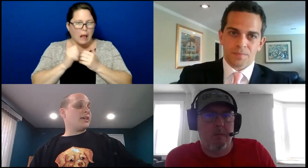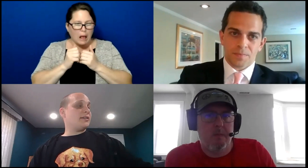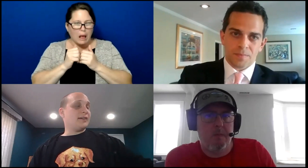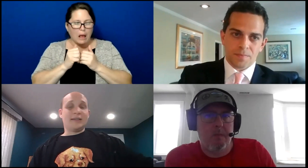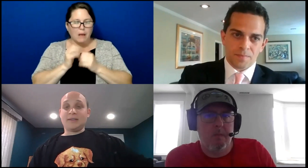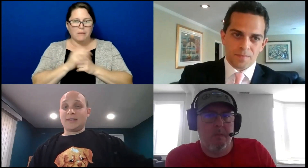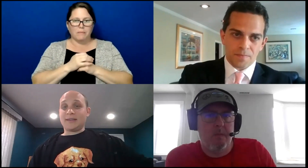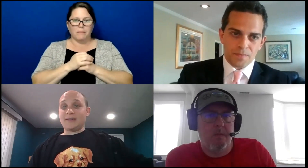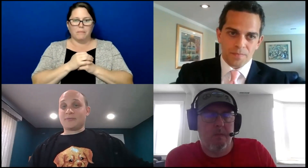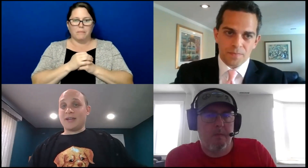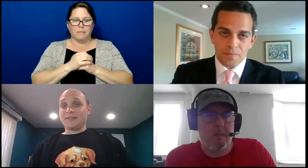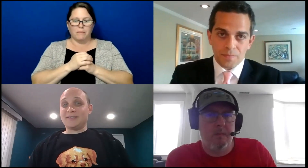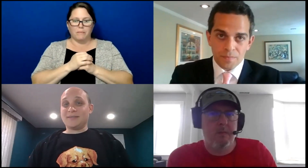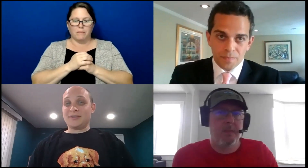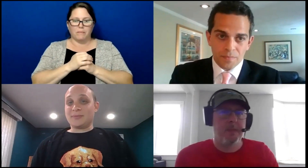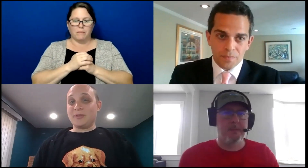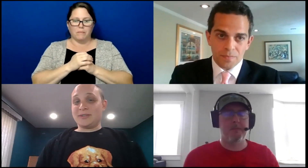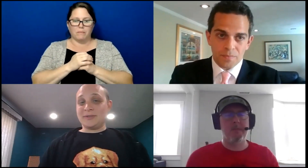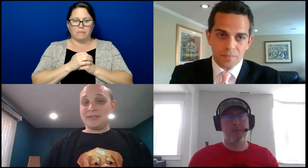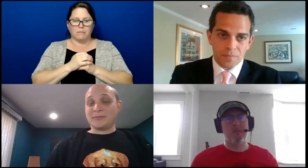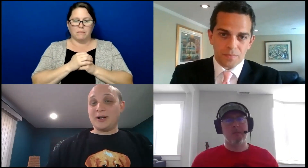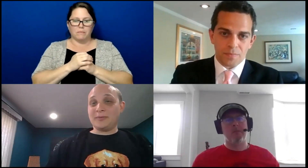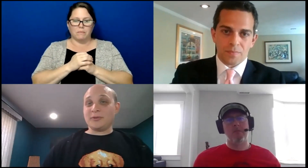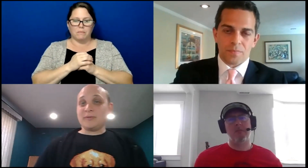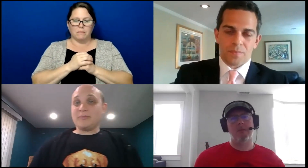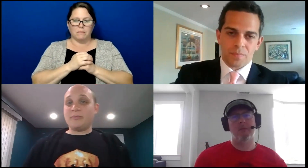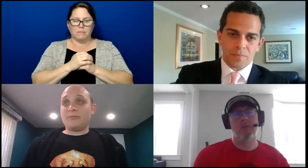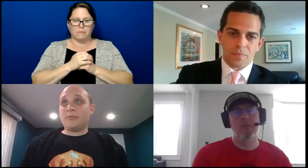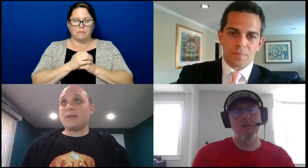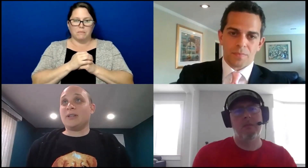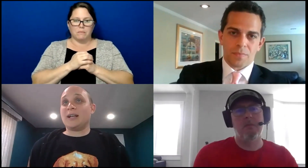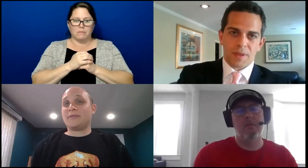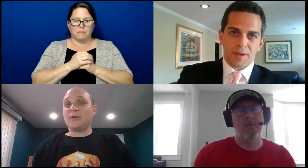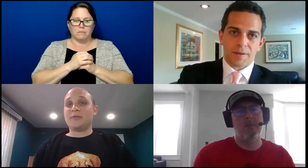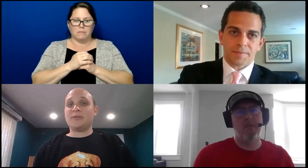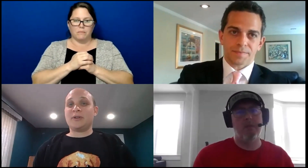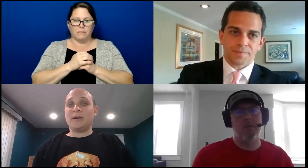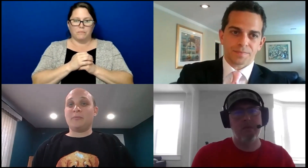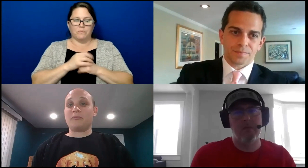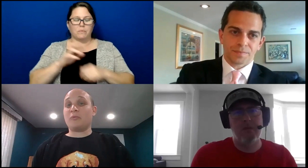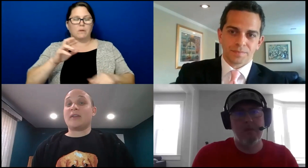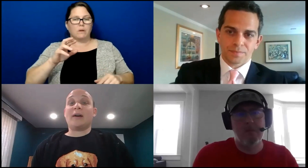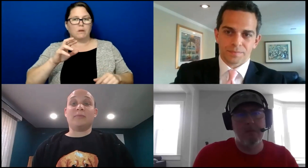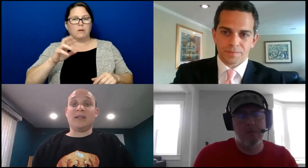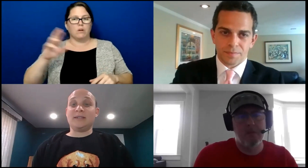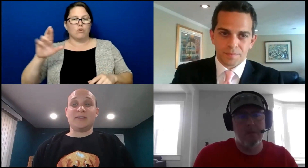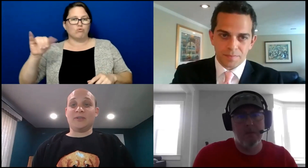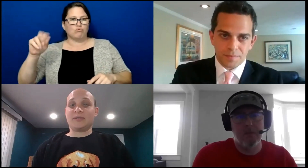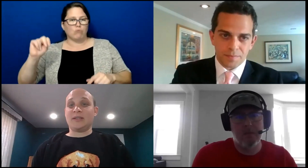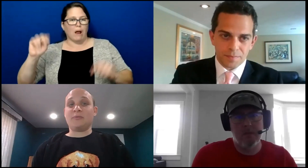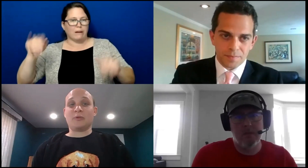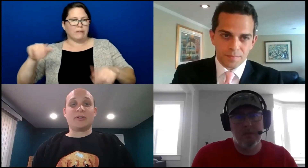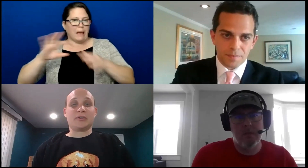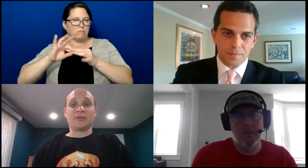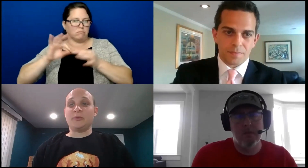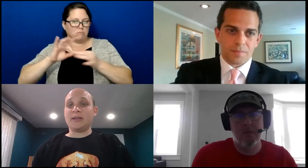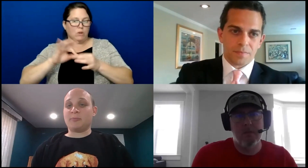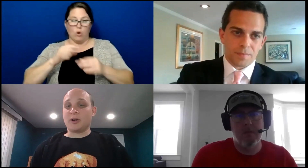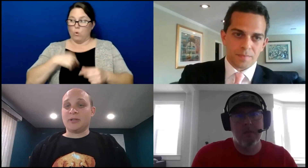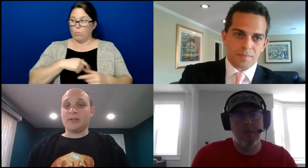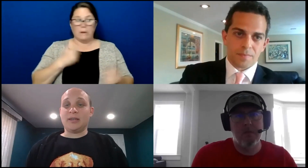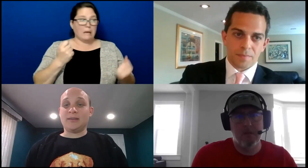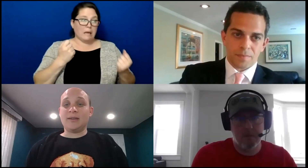would say, and I guess Ryan could speak to it as well, but we have a lot of folks who come without many skills and work in our